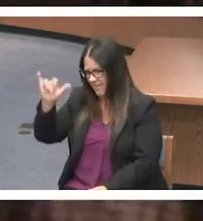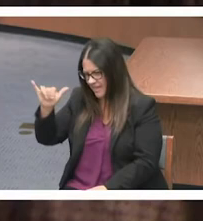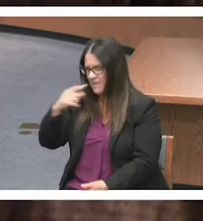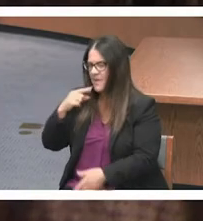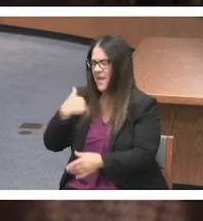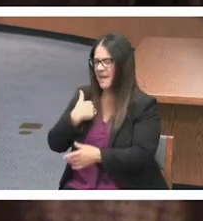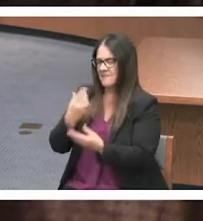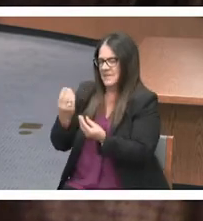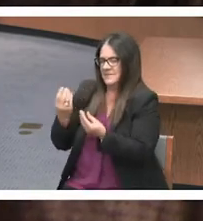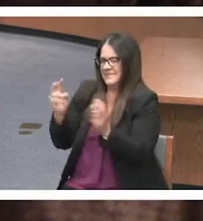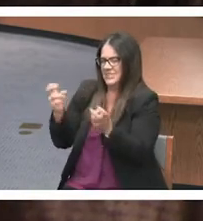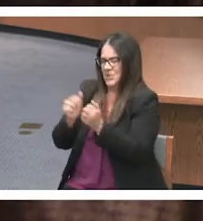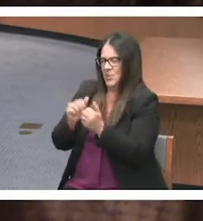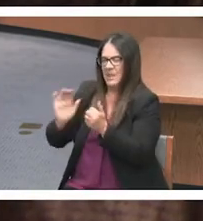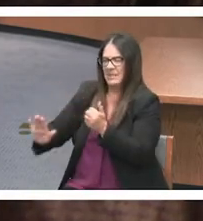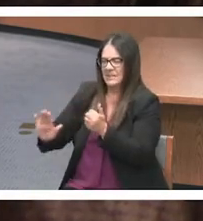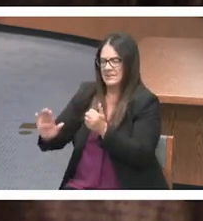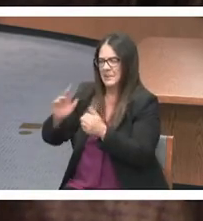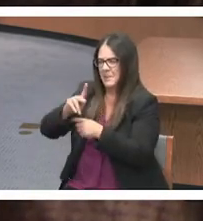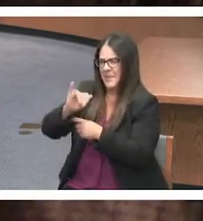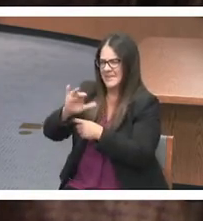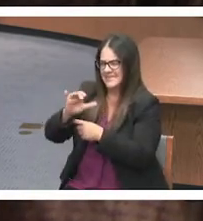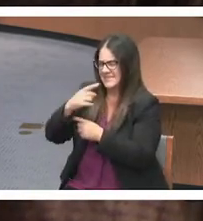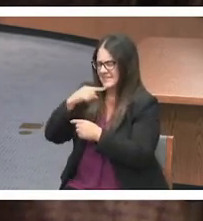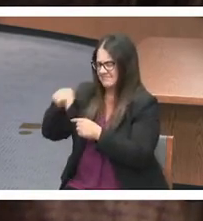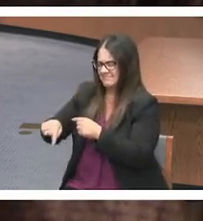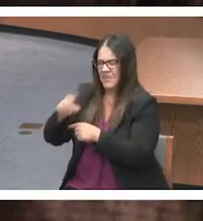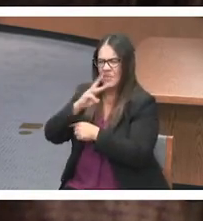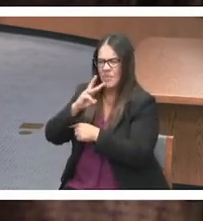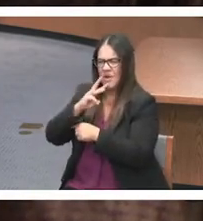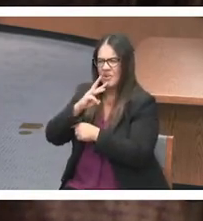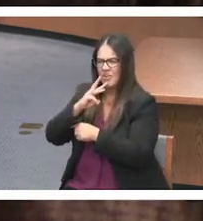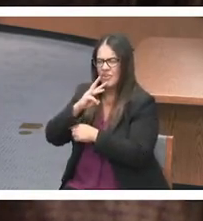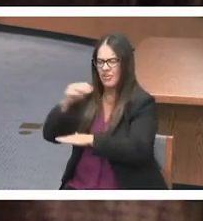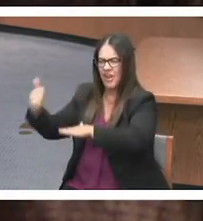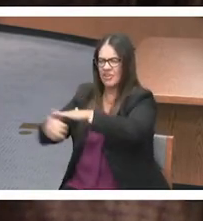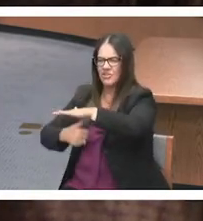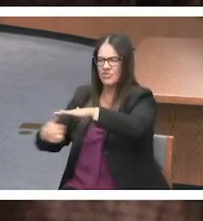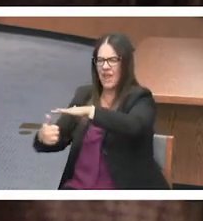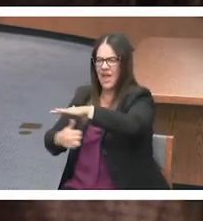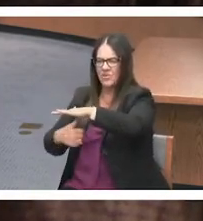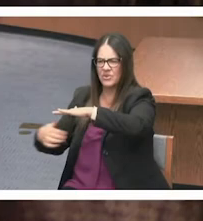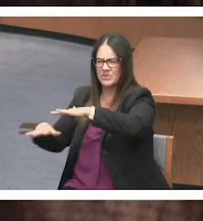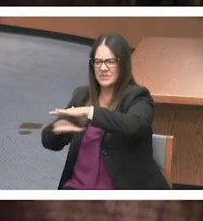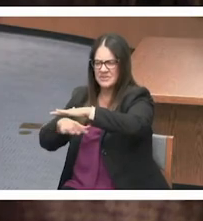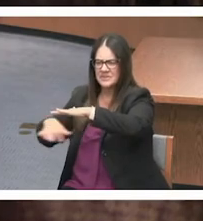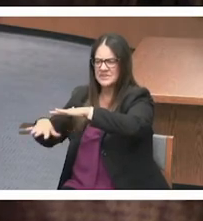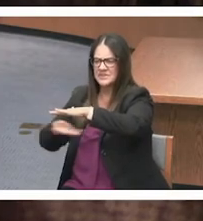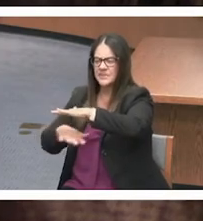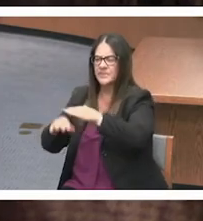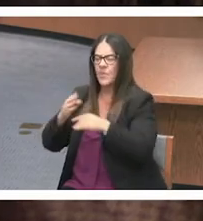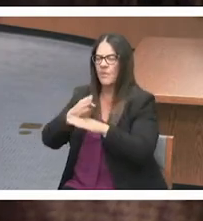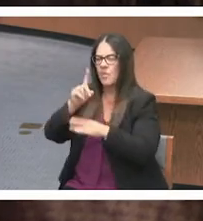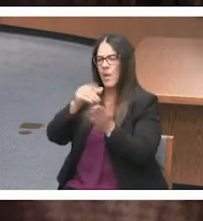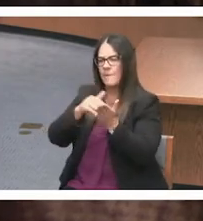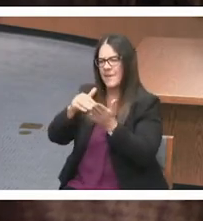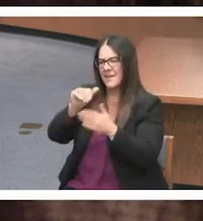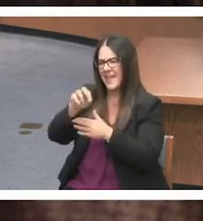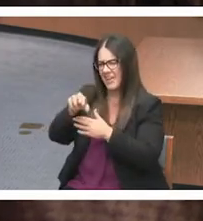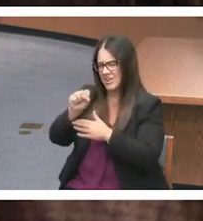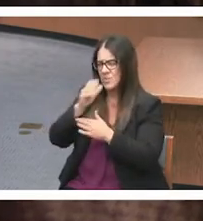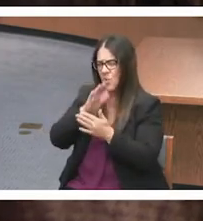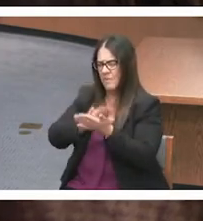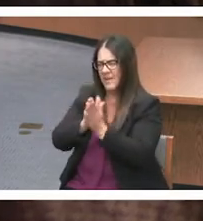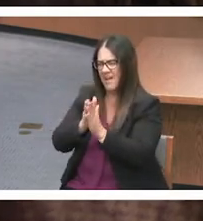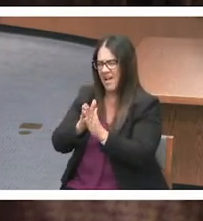what PPIC is saying, maybe 750,000 to 1 million acres would be retired. That's one of those